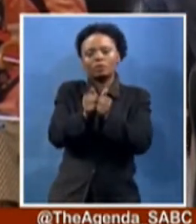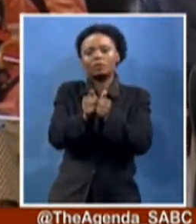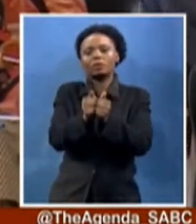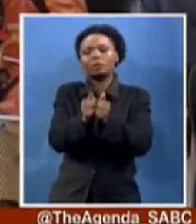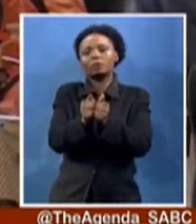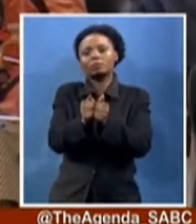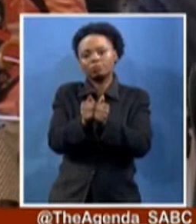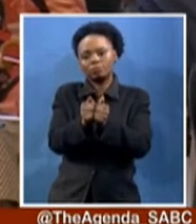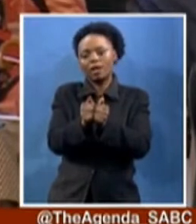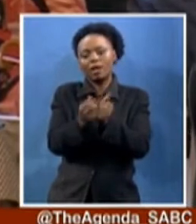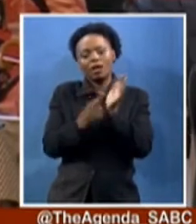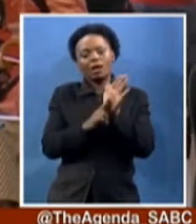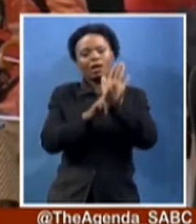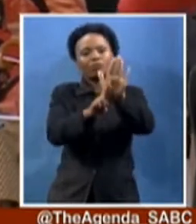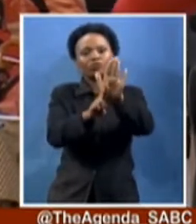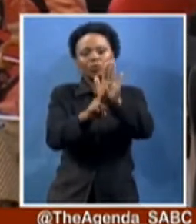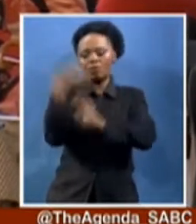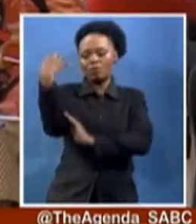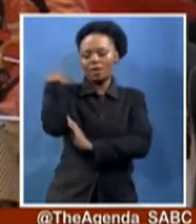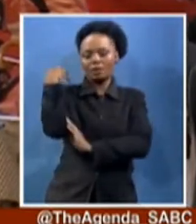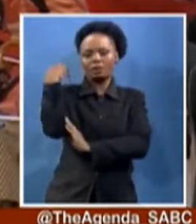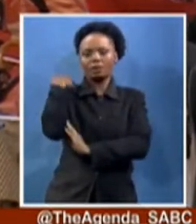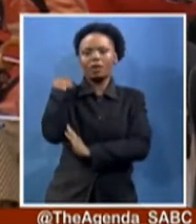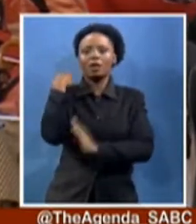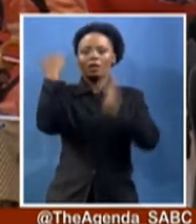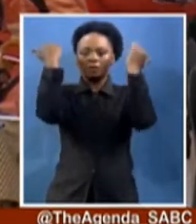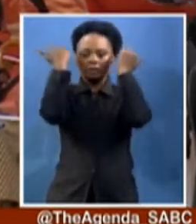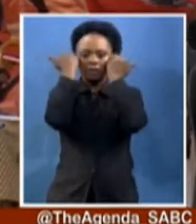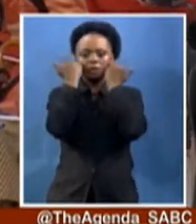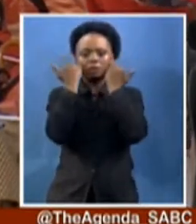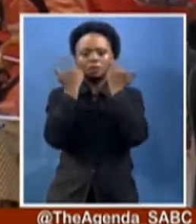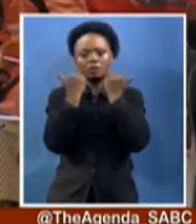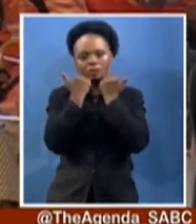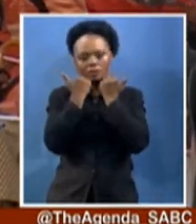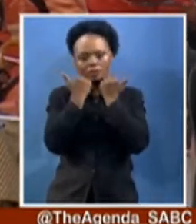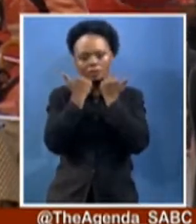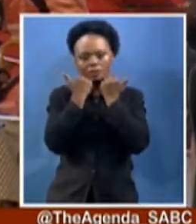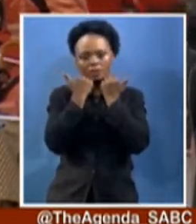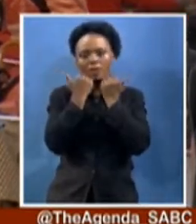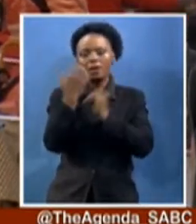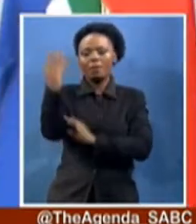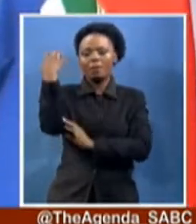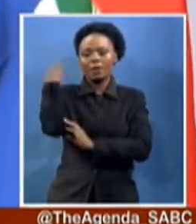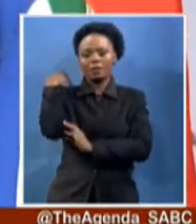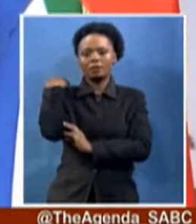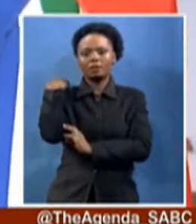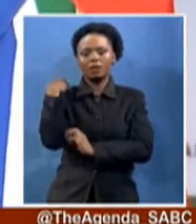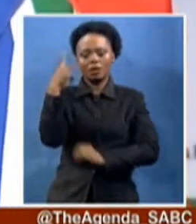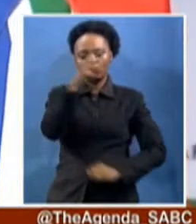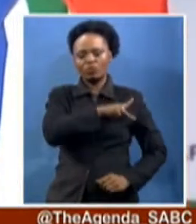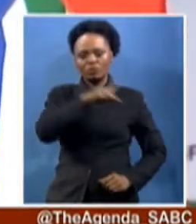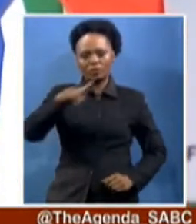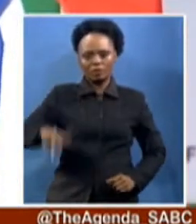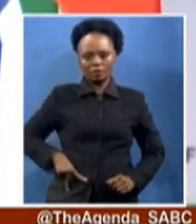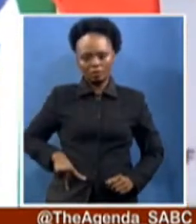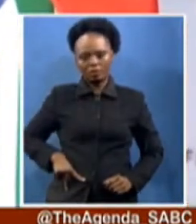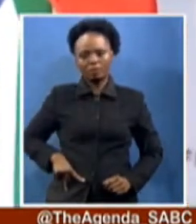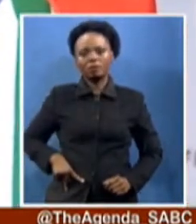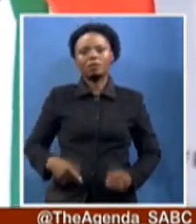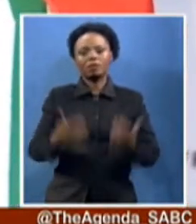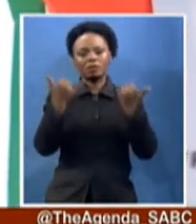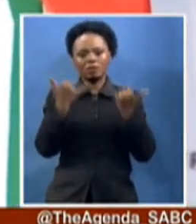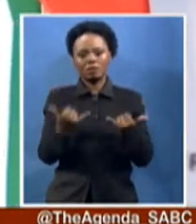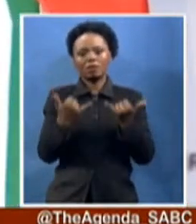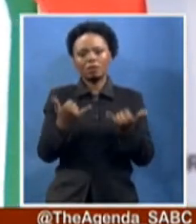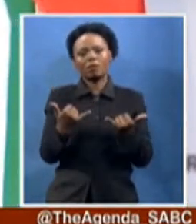Justice, the Minister in the Presidency, to just take us through on this anniversary